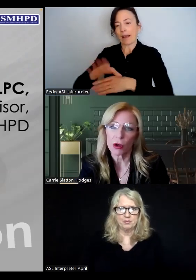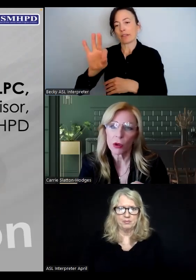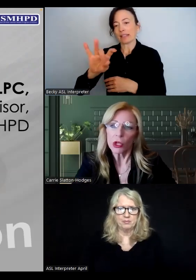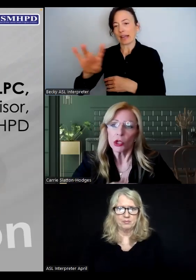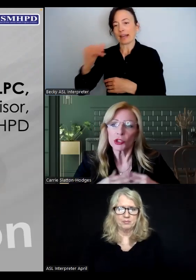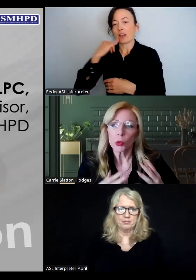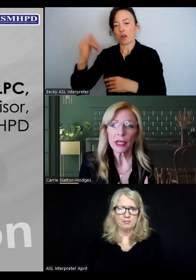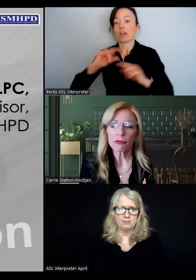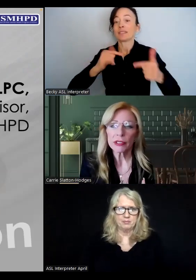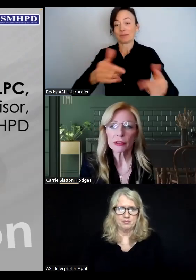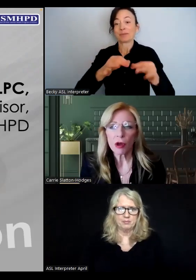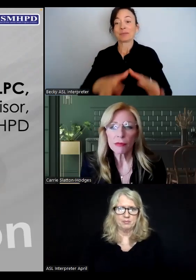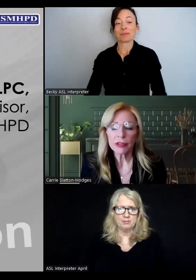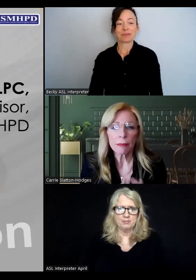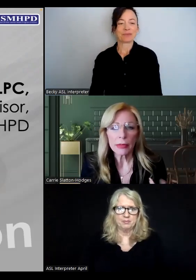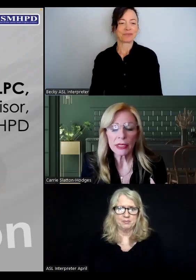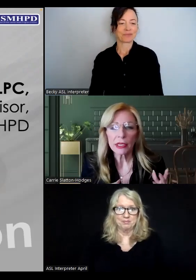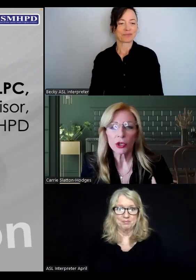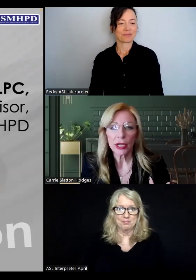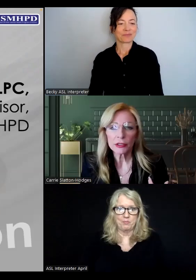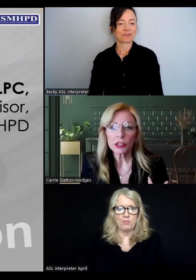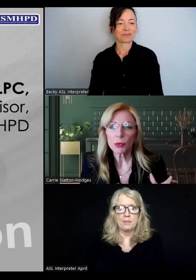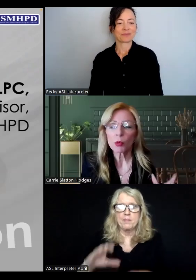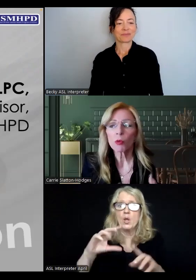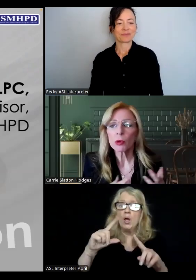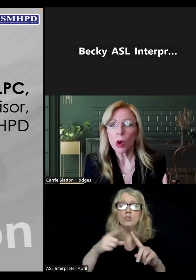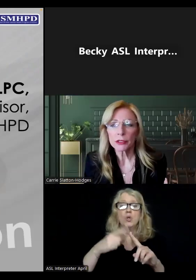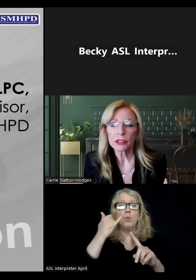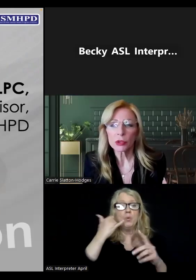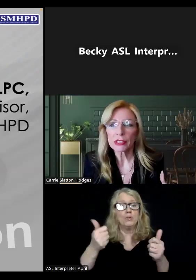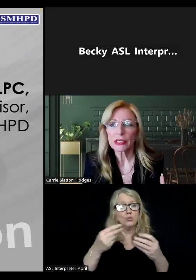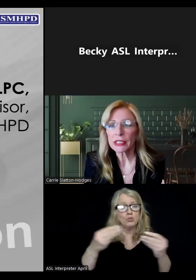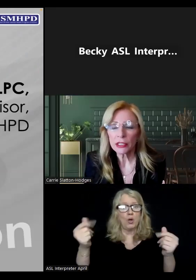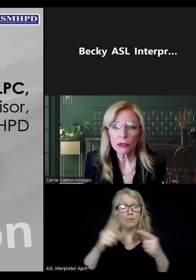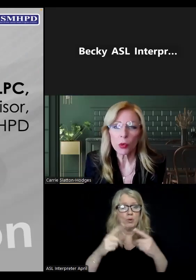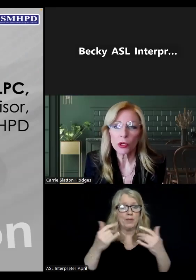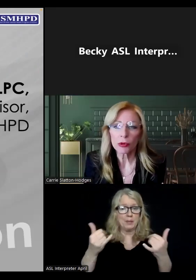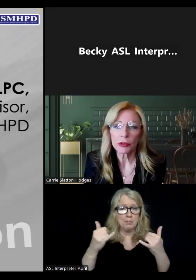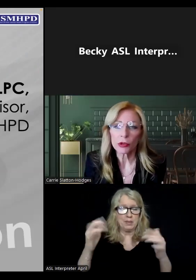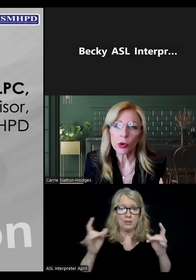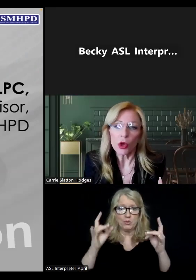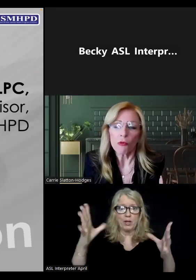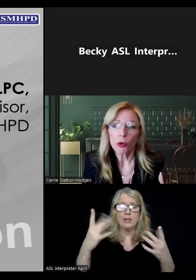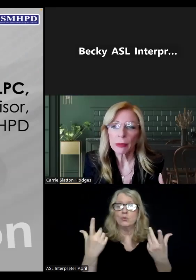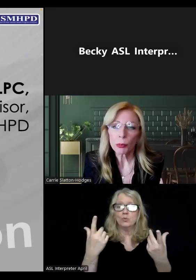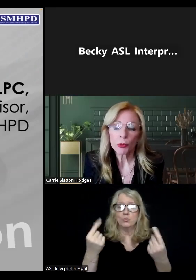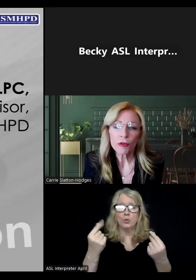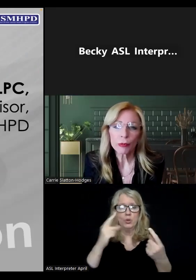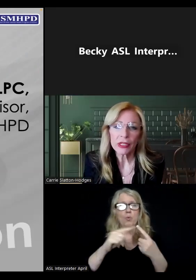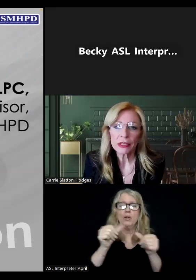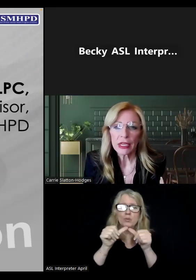988 call. So we have resolved the immediate crisis, but what we want to do is continue to work with you